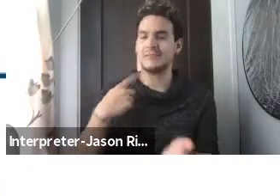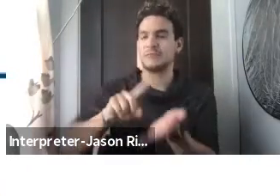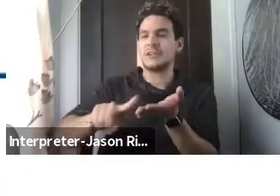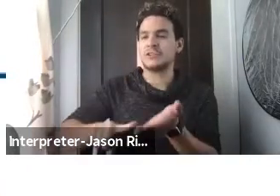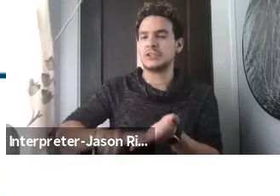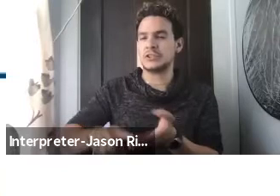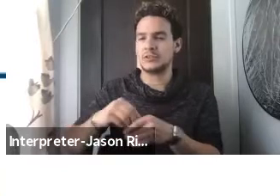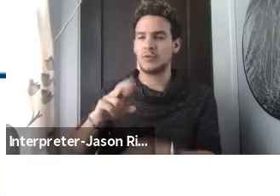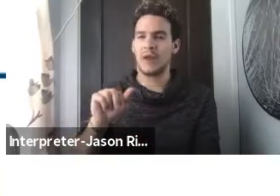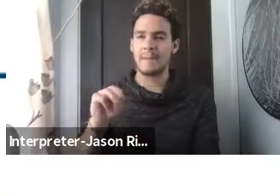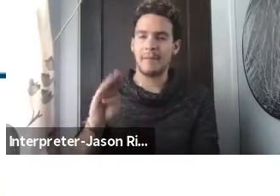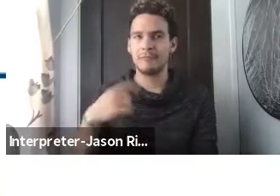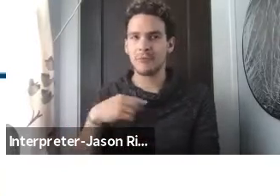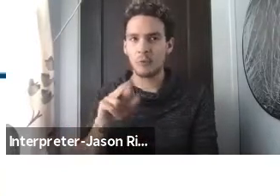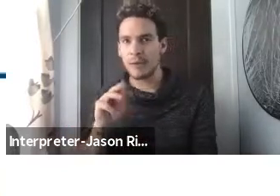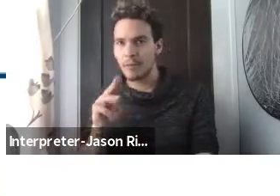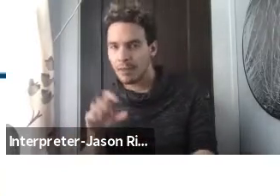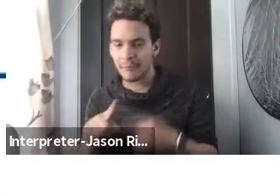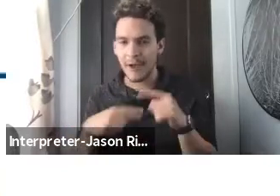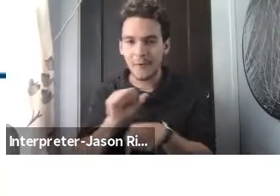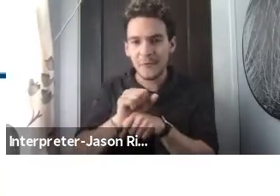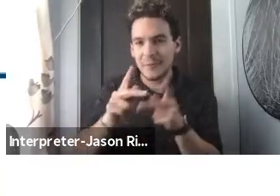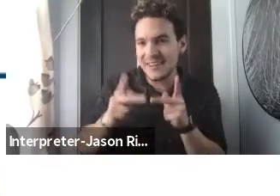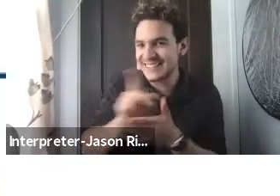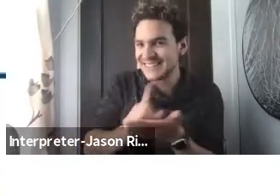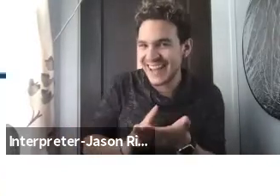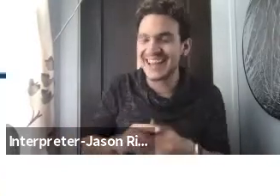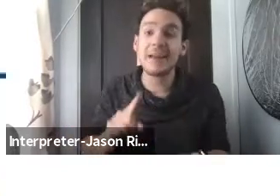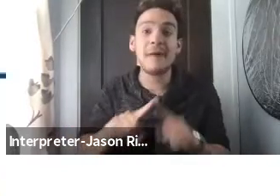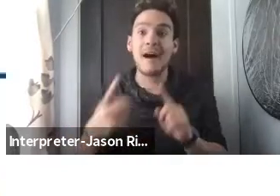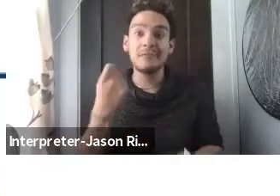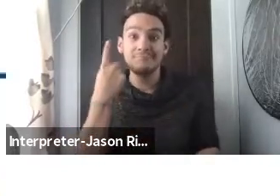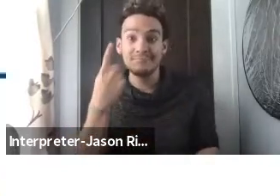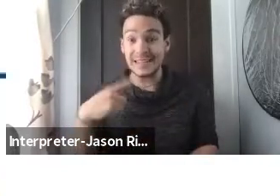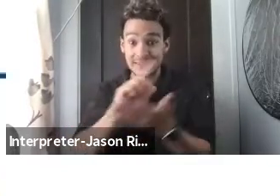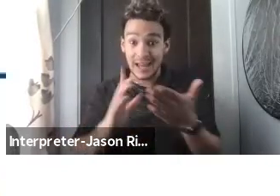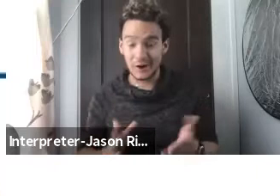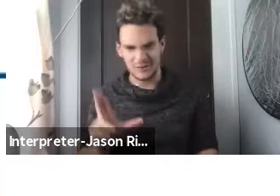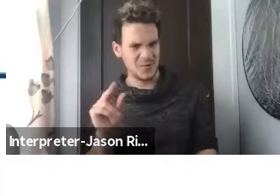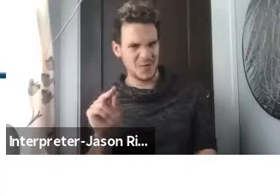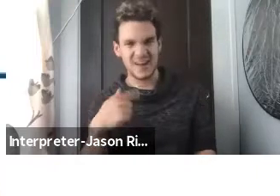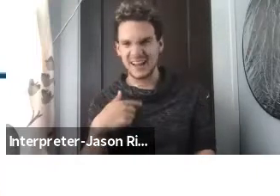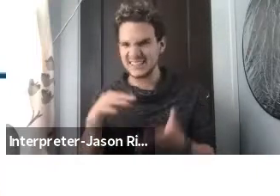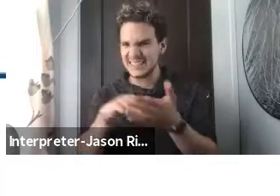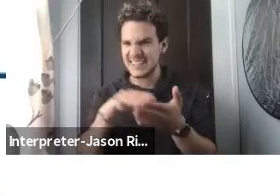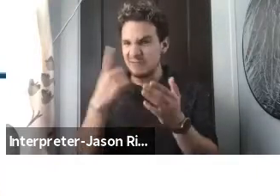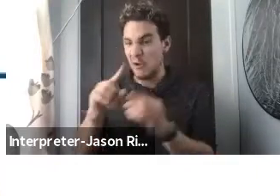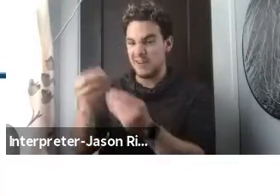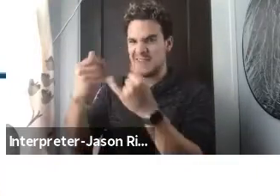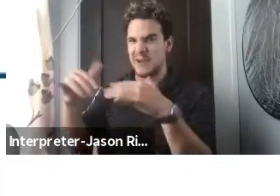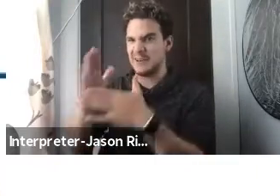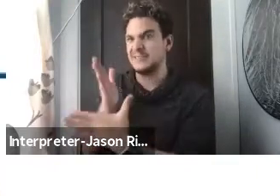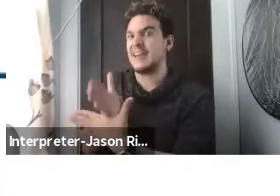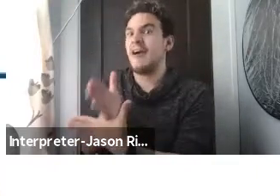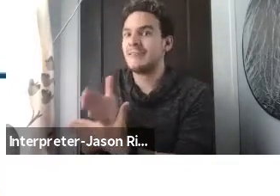ramble about workspace design, but I'm not a designer. I studied more from environmental